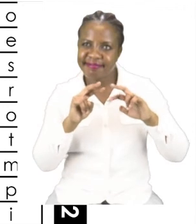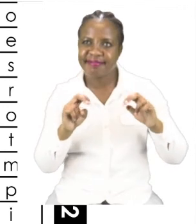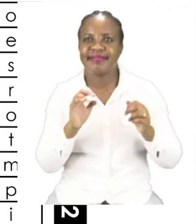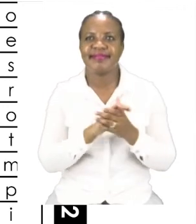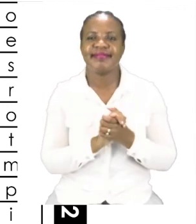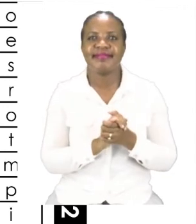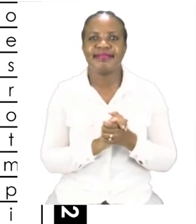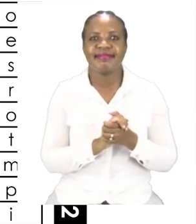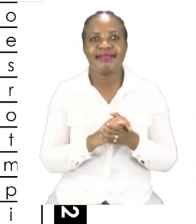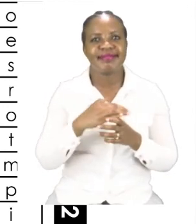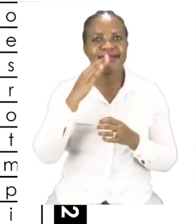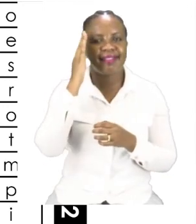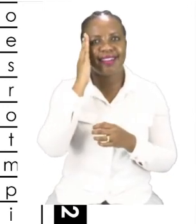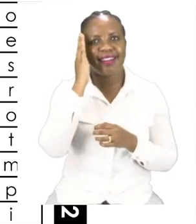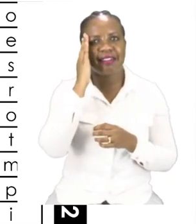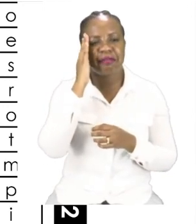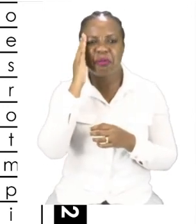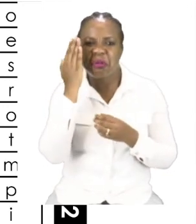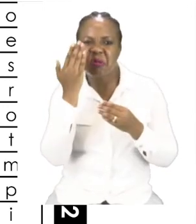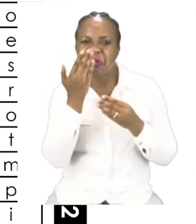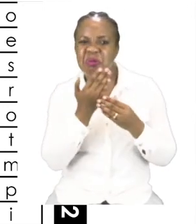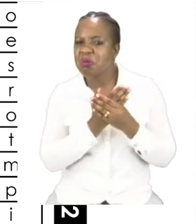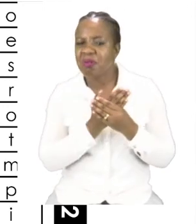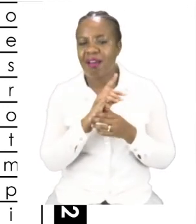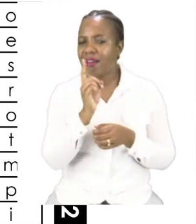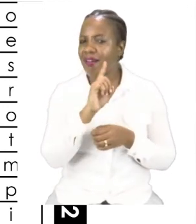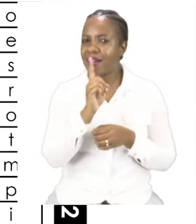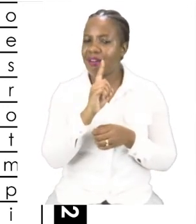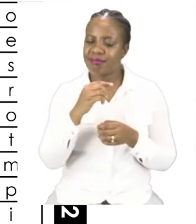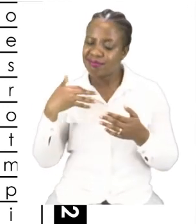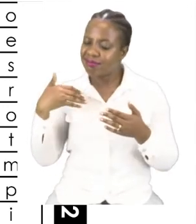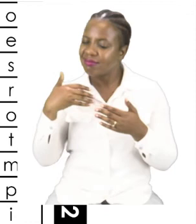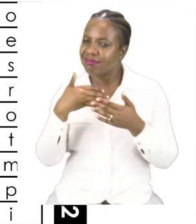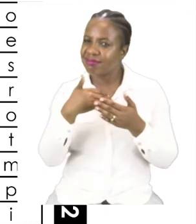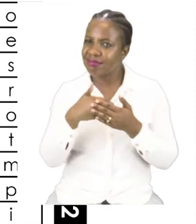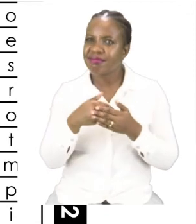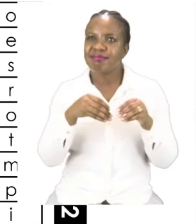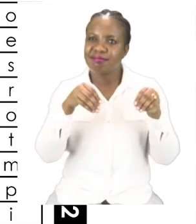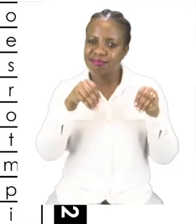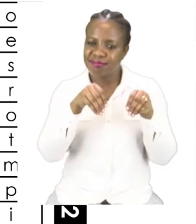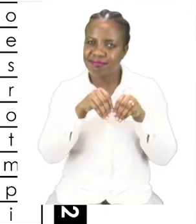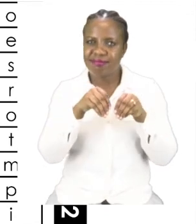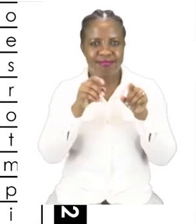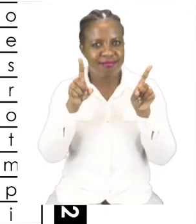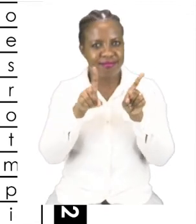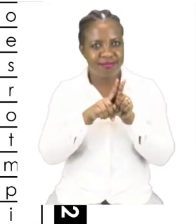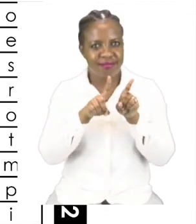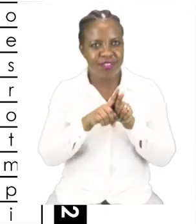Now I know this is not anything new for us, so I'm only going to give you 2 words from the word